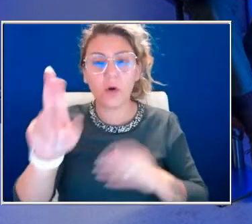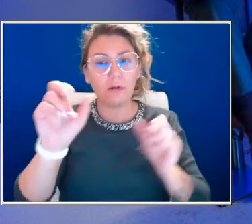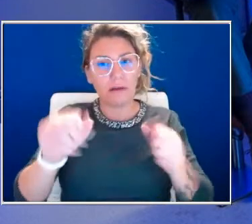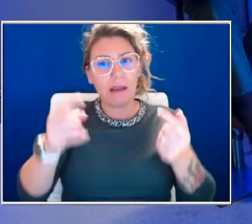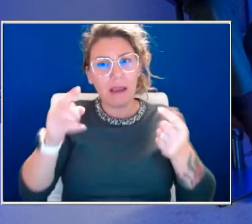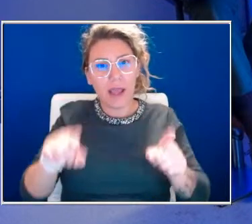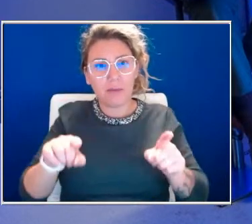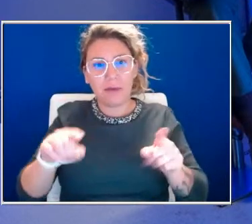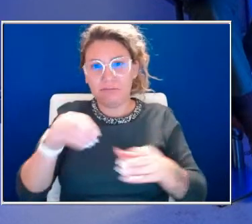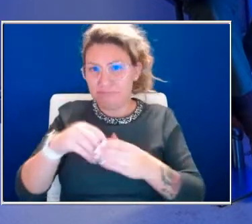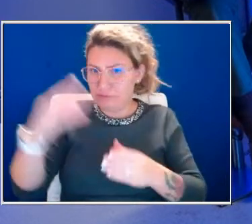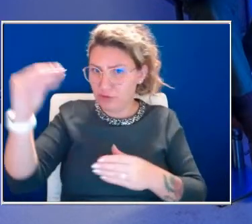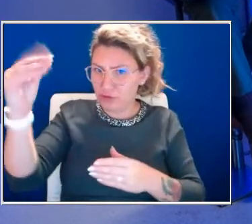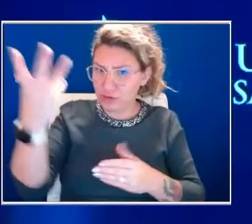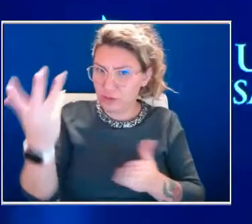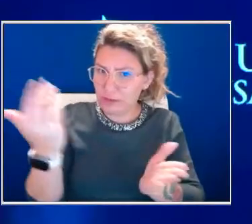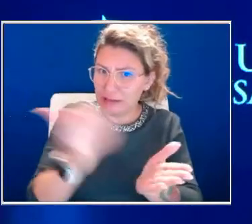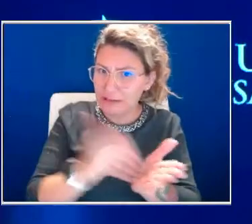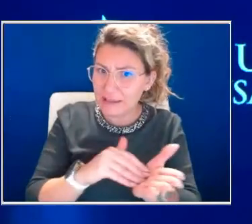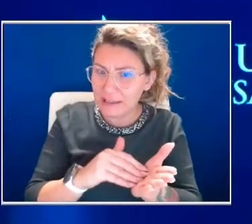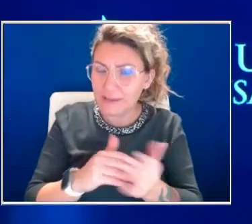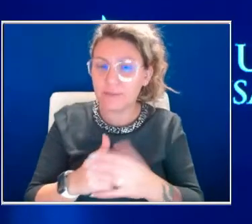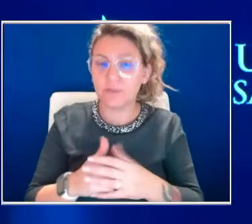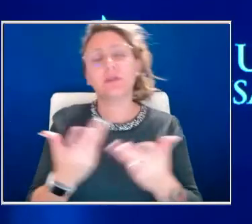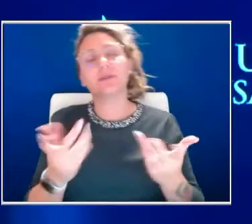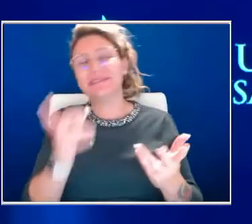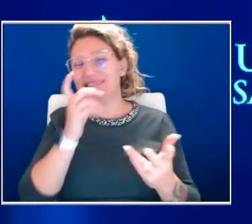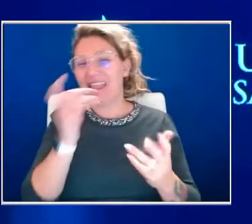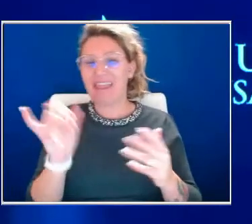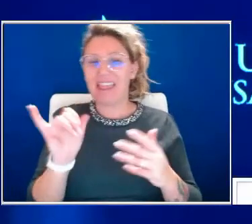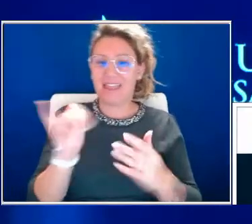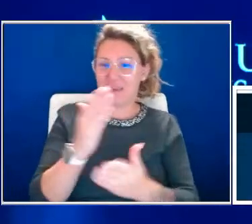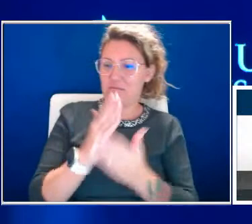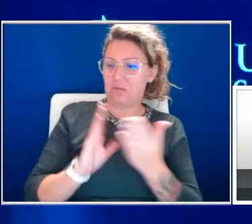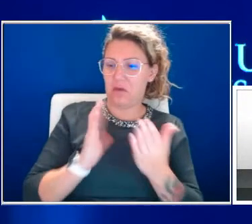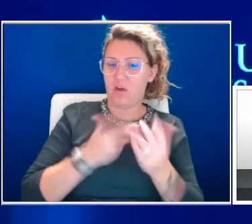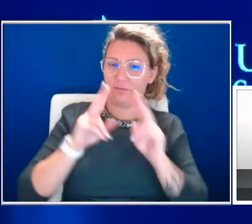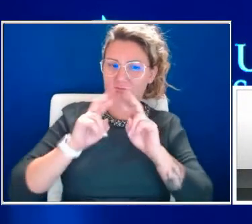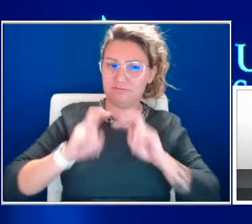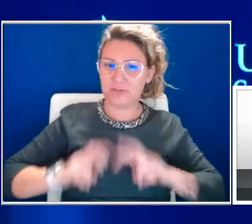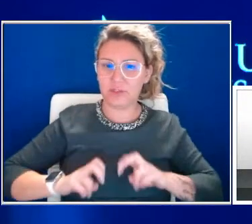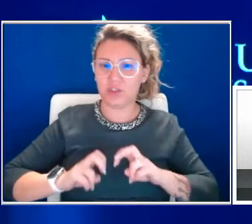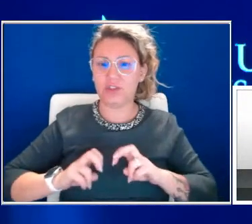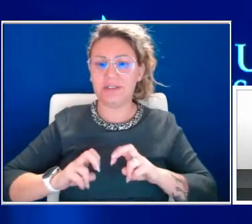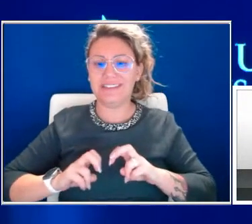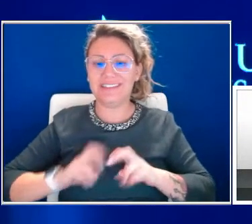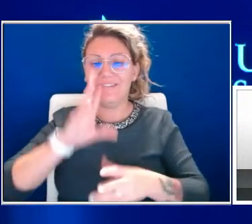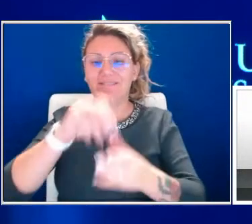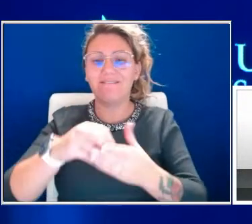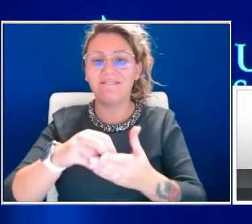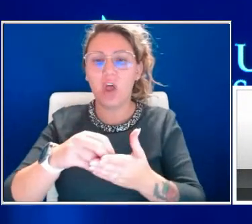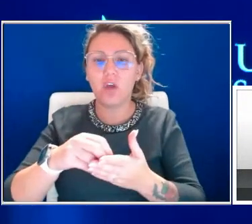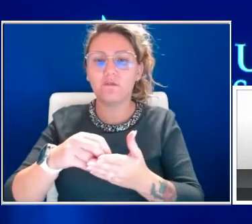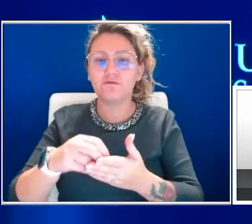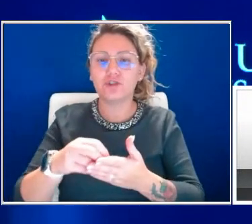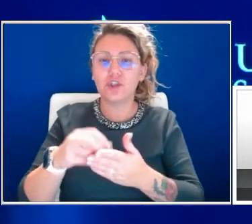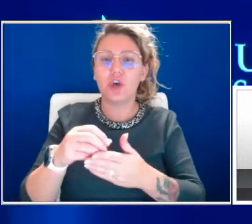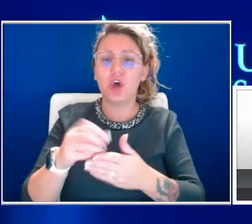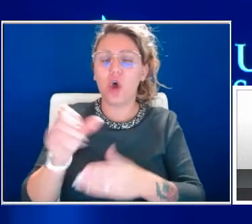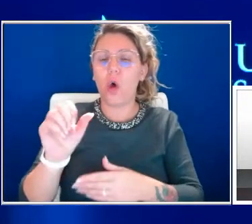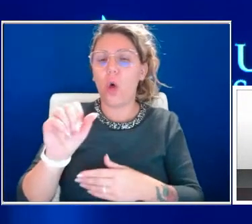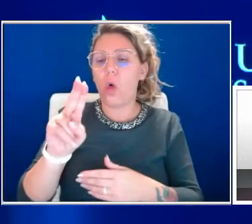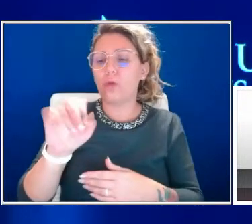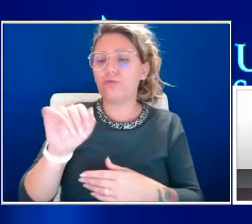one? Well, it's unlikely, because part of our assessment involves ultrasound imaging of the long veins of the leg to